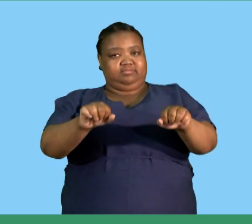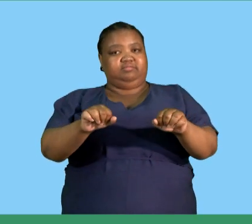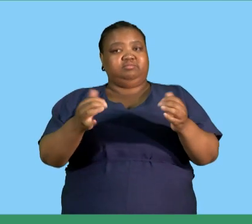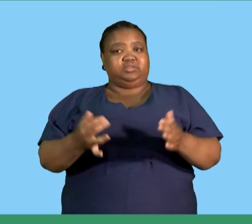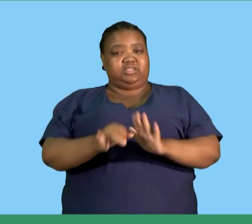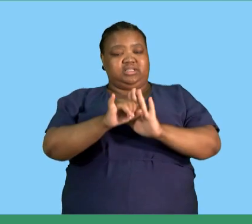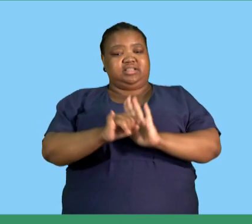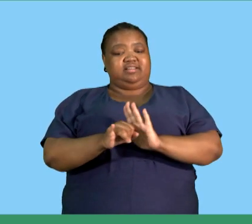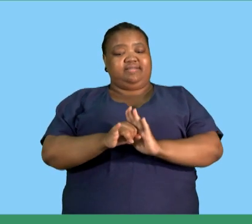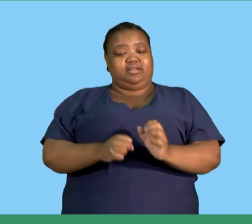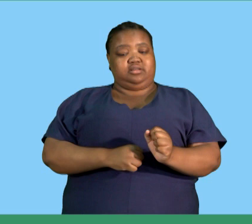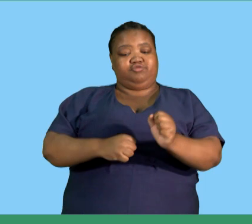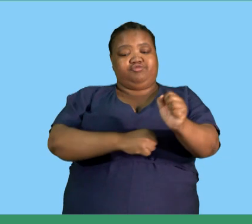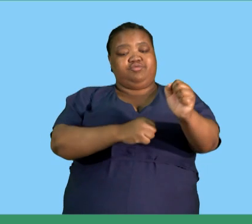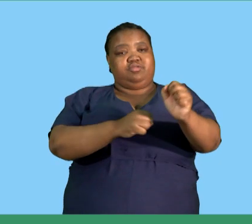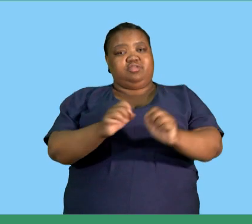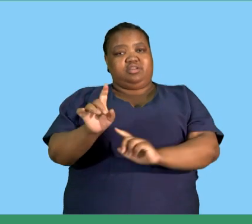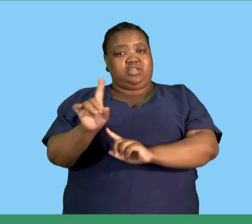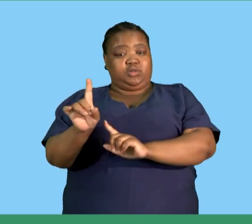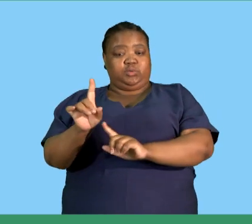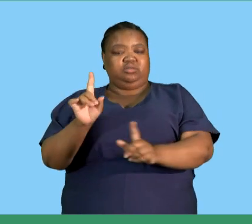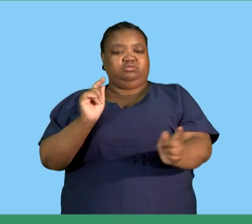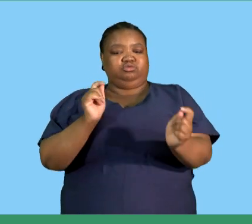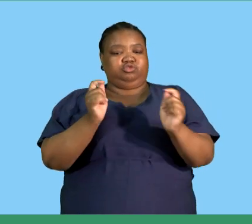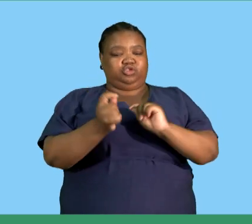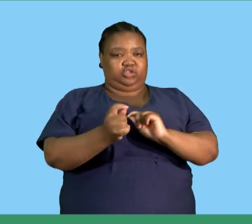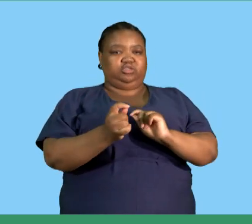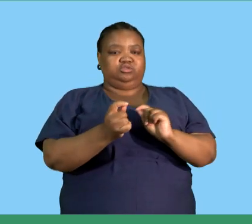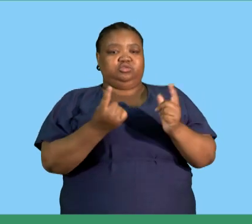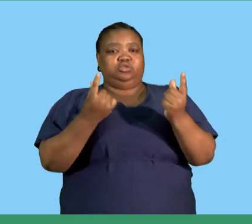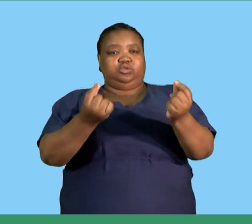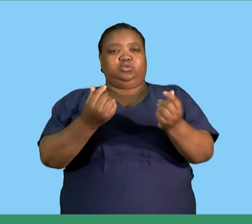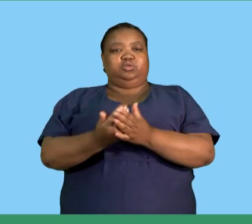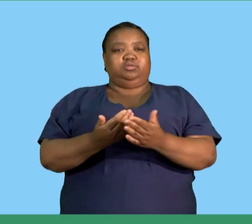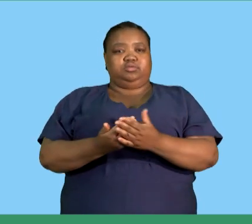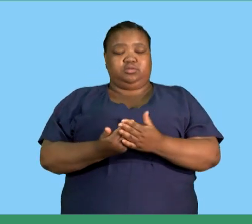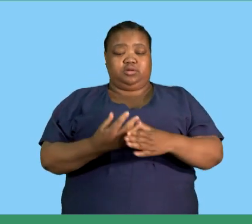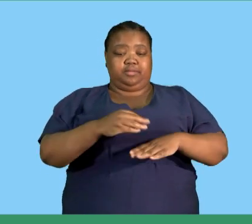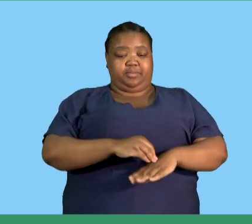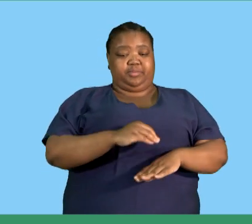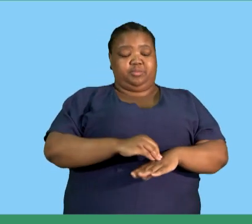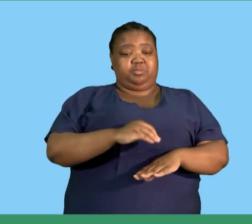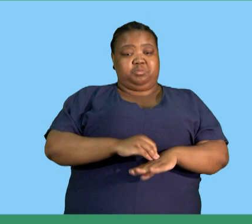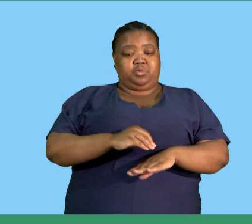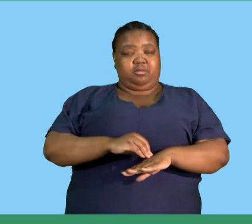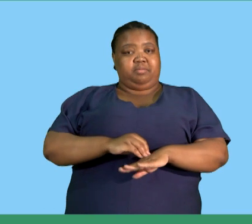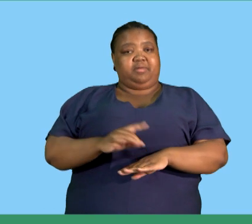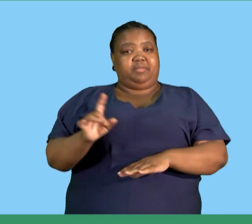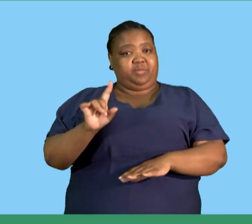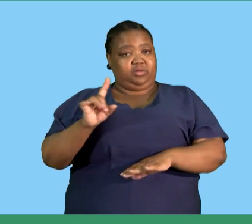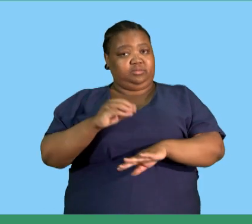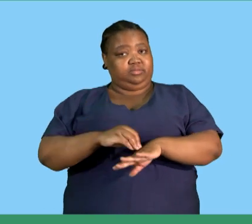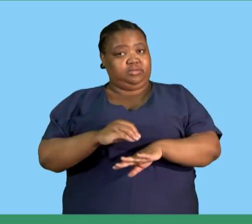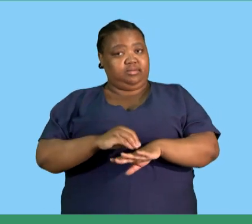of analyzing a situation in order to identify the strategies to bring about change.